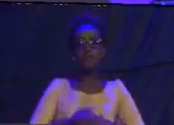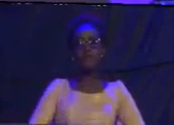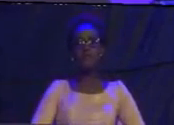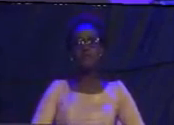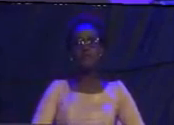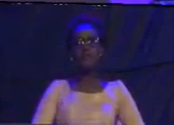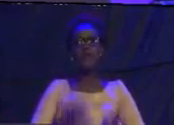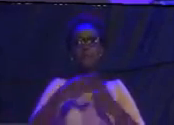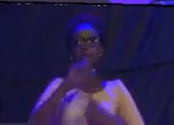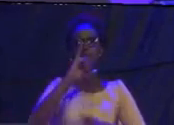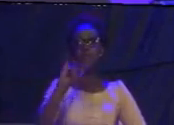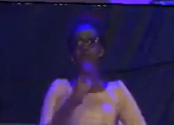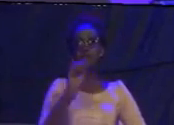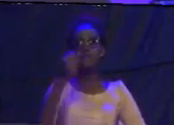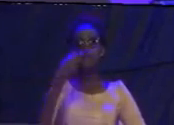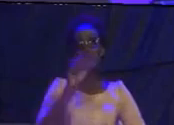fortress.